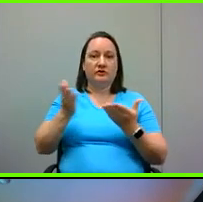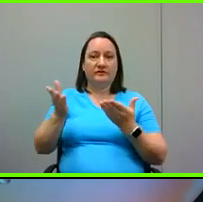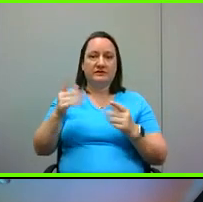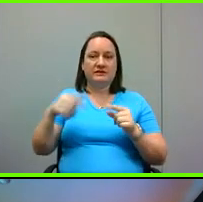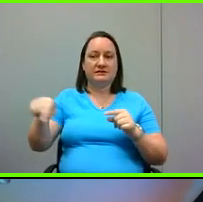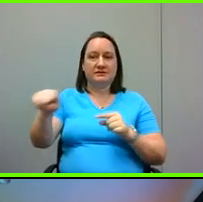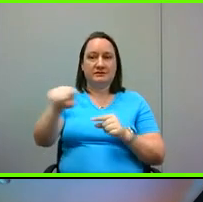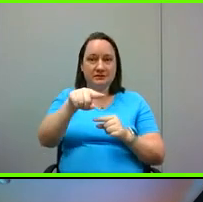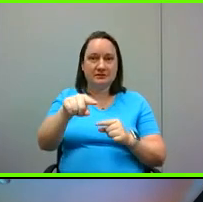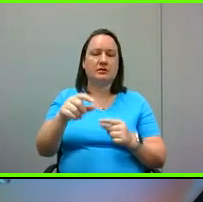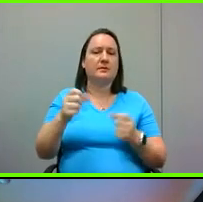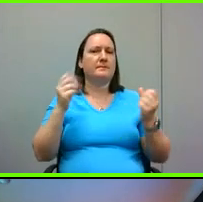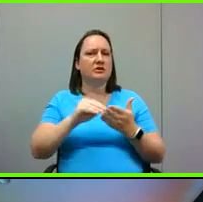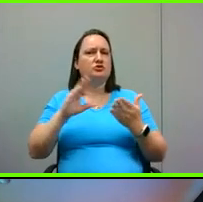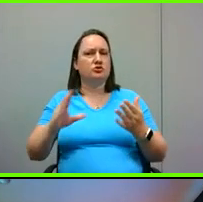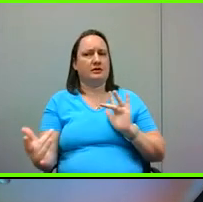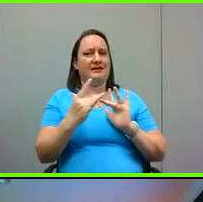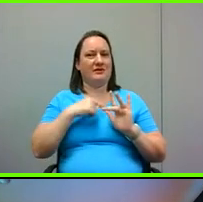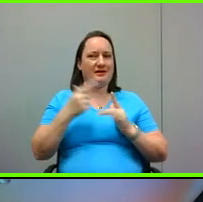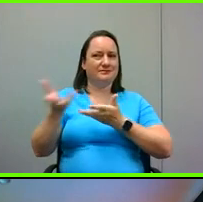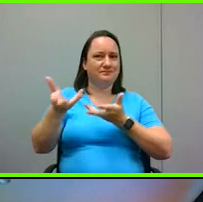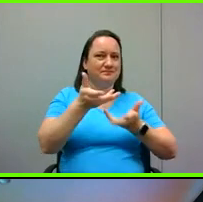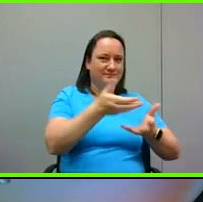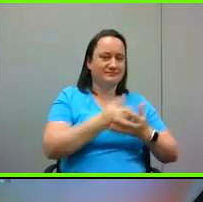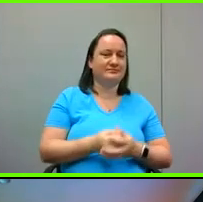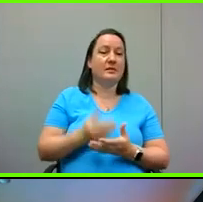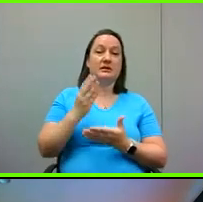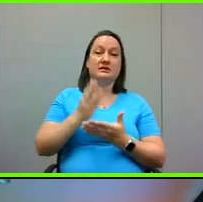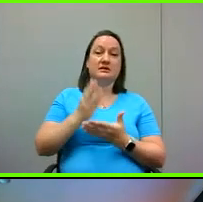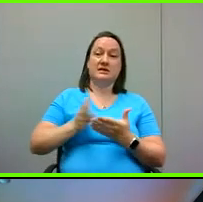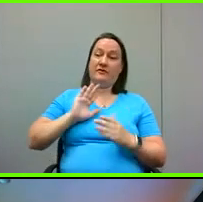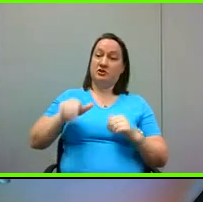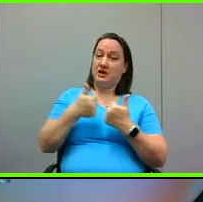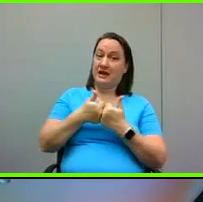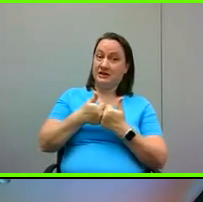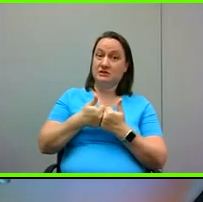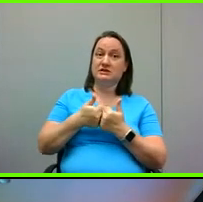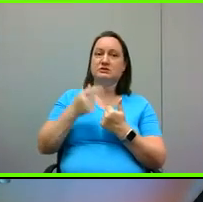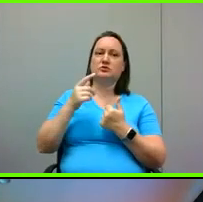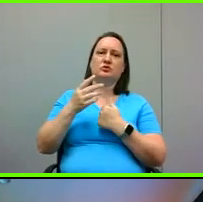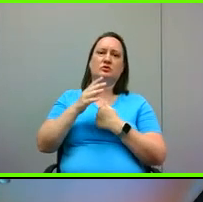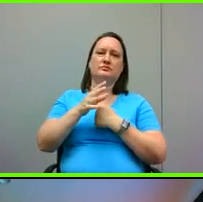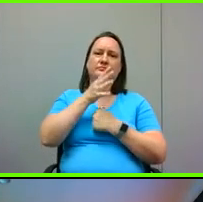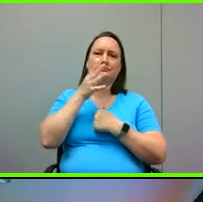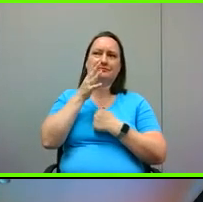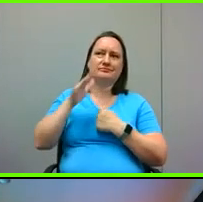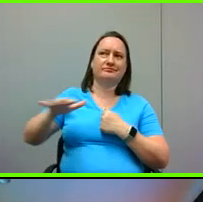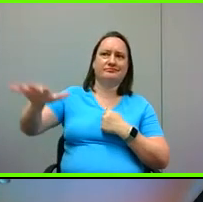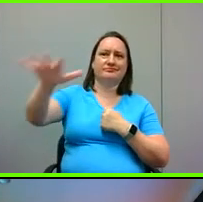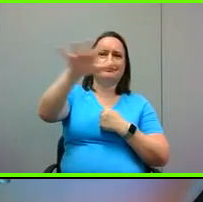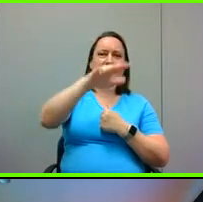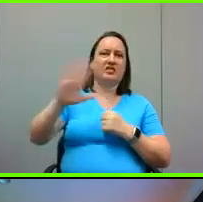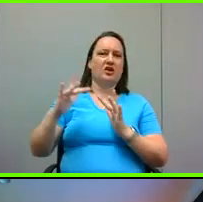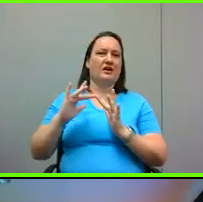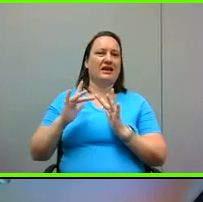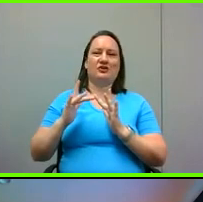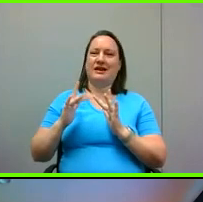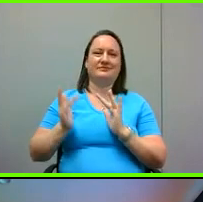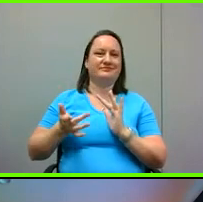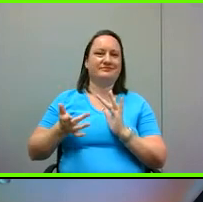us. Some of the difficulties or challenges that we had were in some of our rural areas. Some of the students' bandwidth for internet services